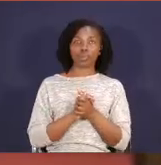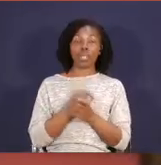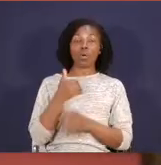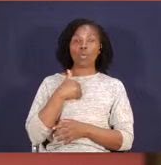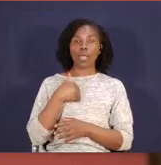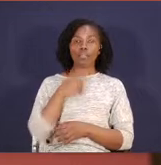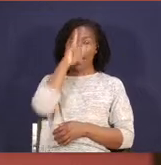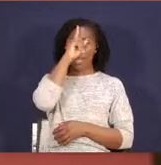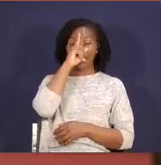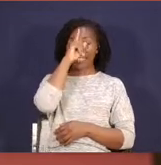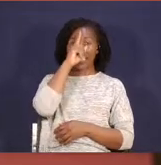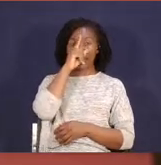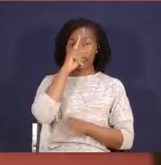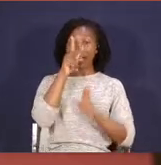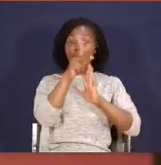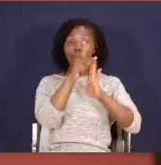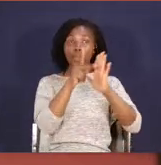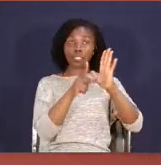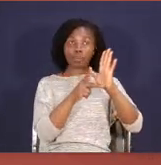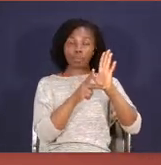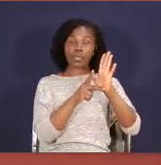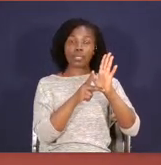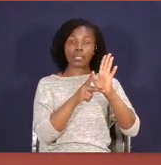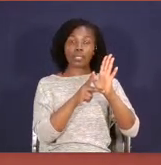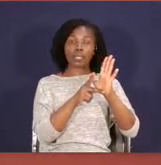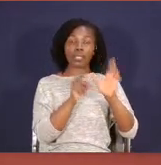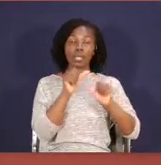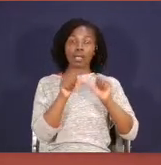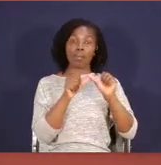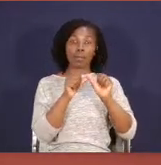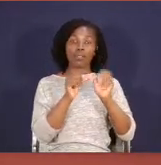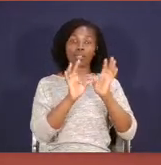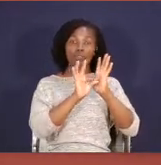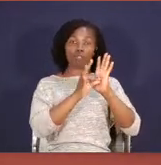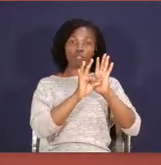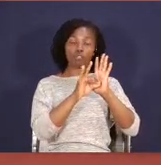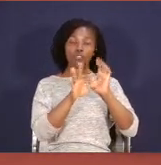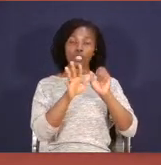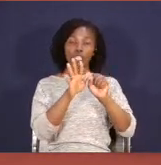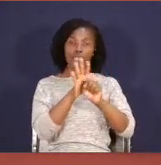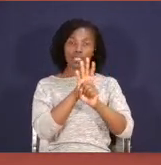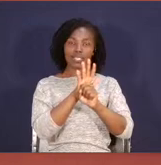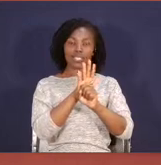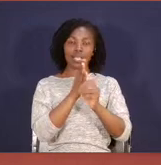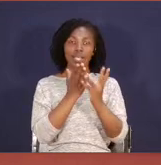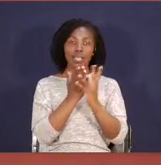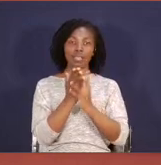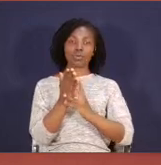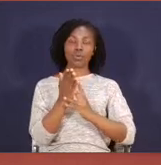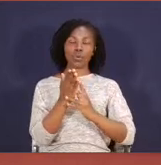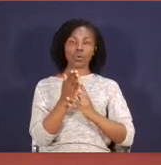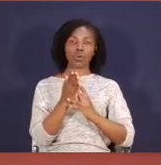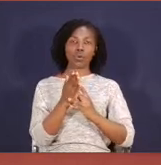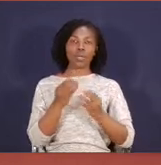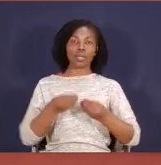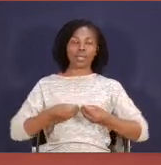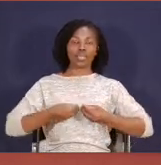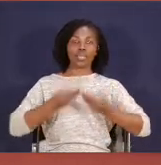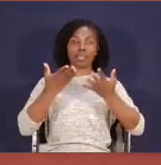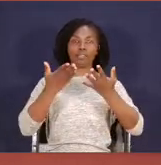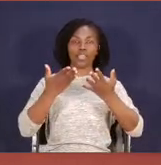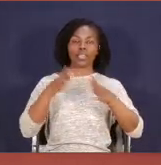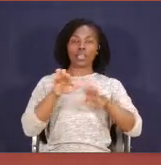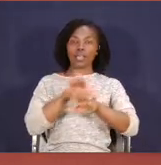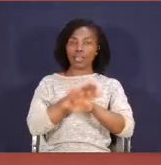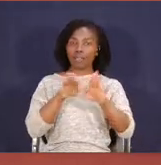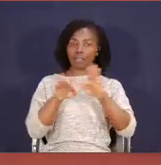a critical principle there of fruitfulness, you know, by giving our all. And so Paul